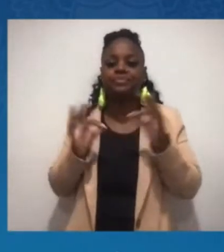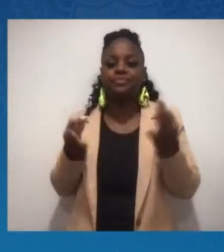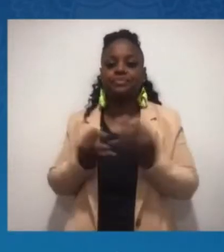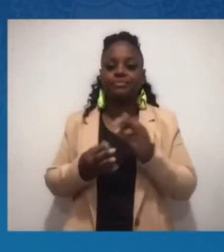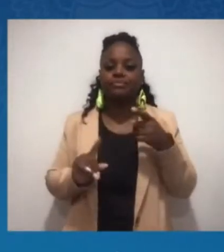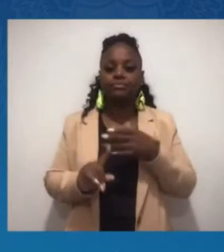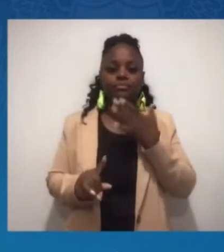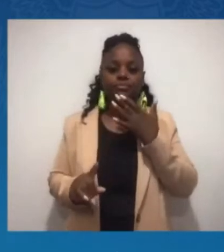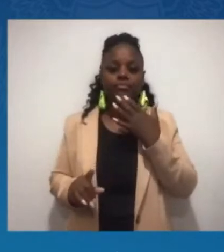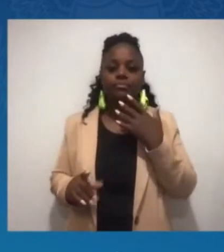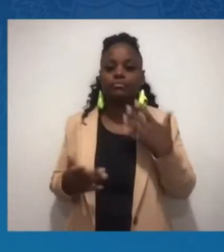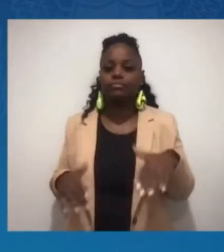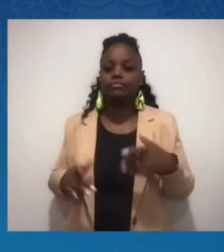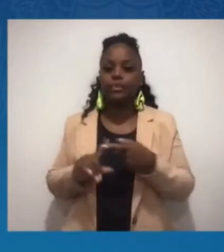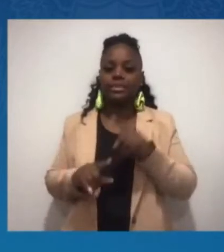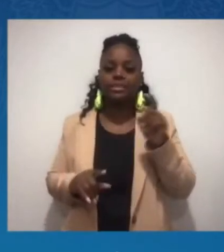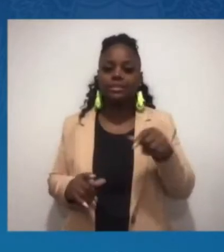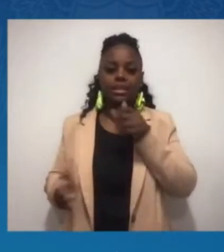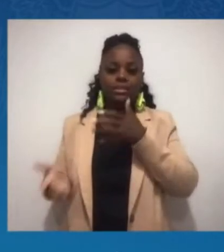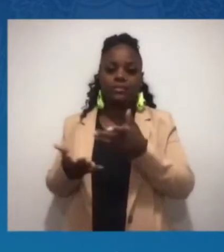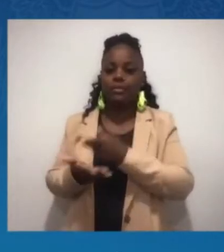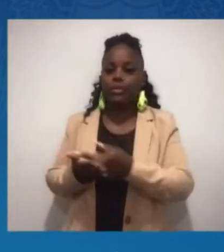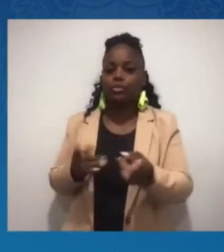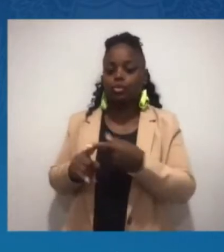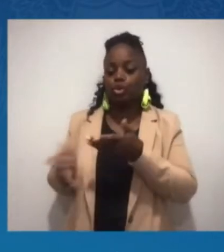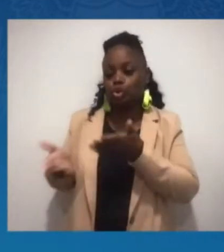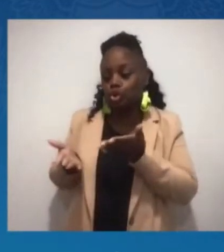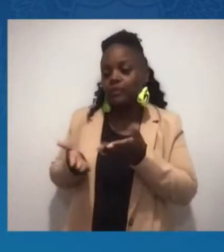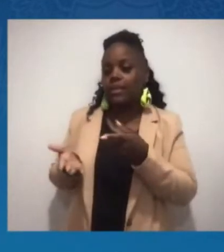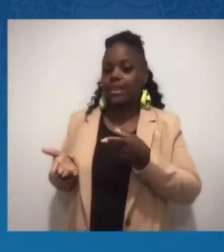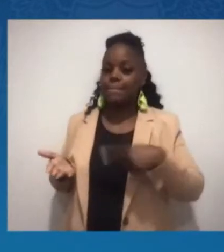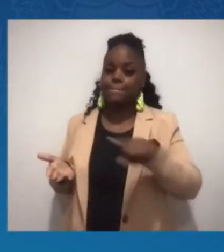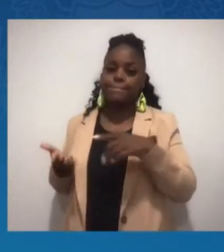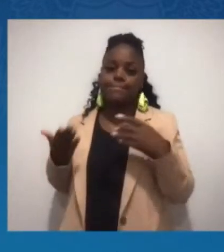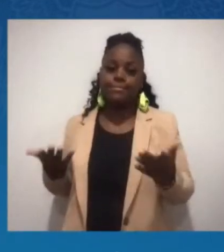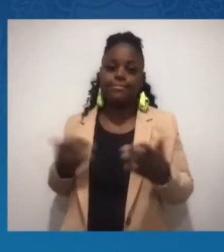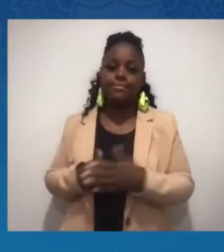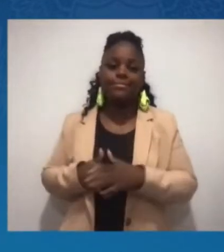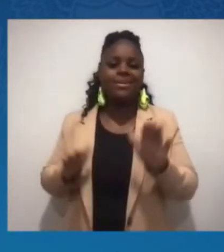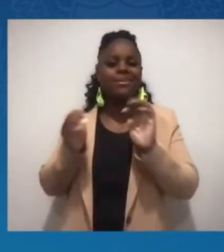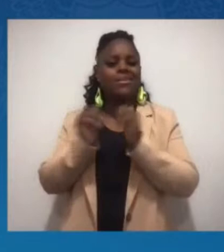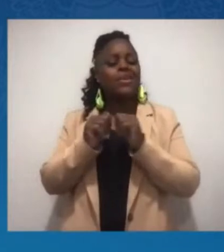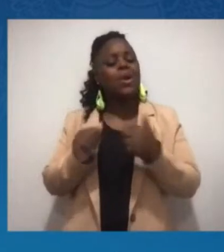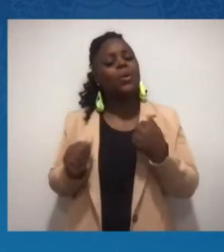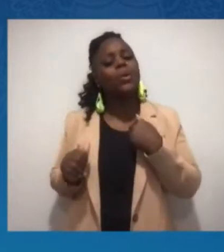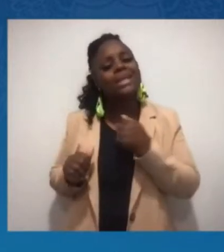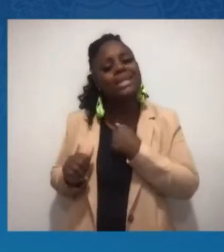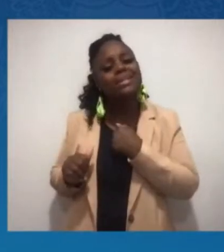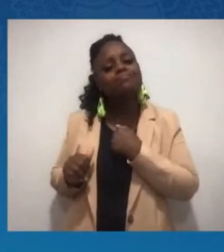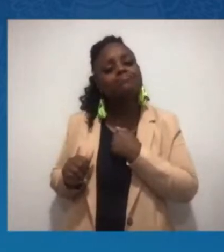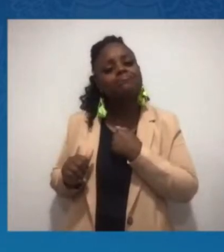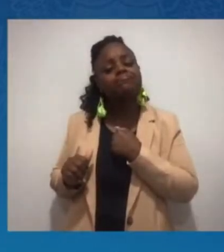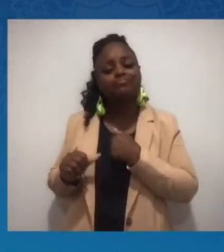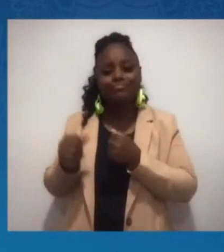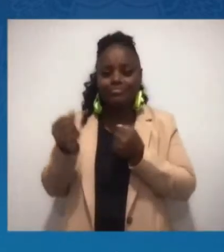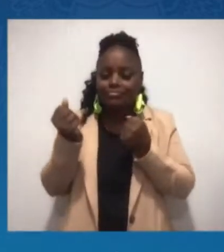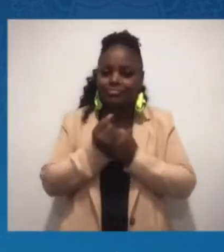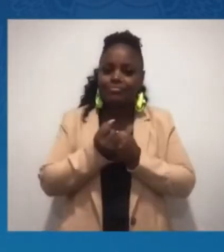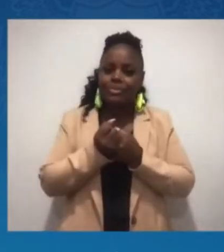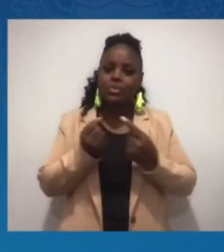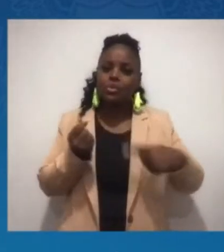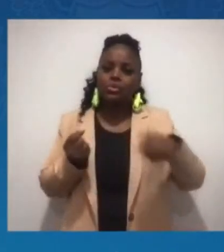of Texas to ensure we are able to live happy and productive lives without fear of dying from childbirth or